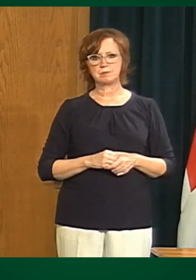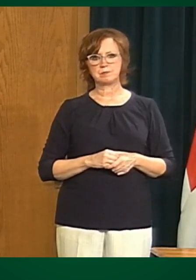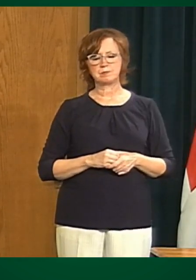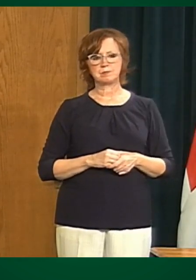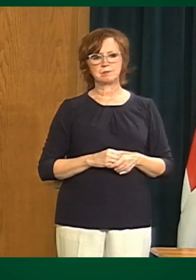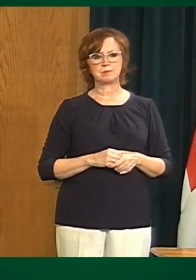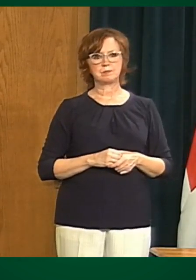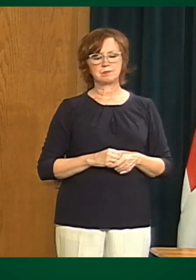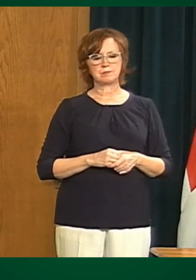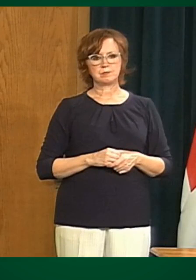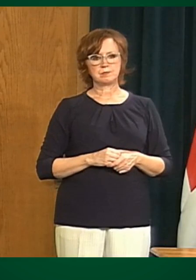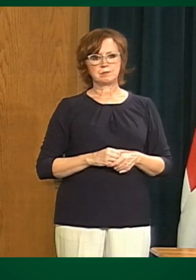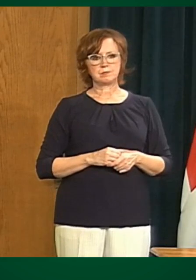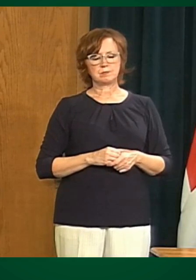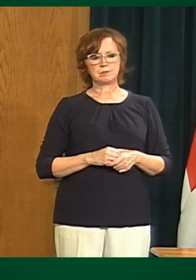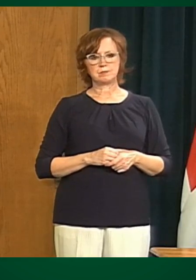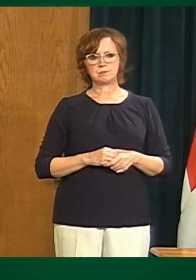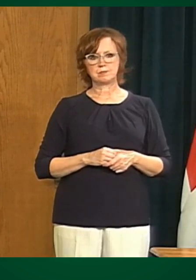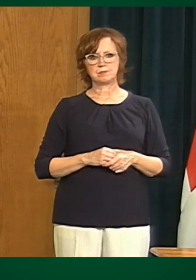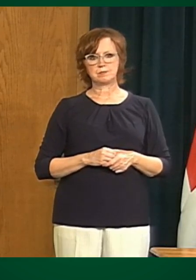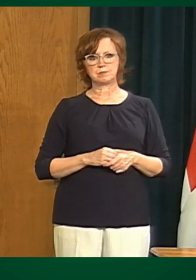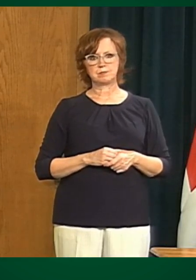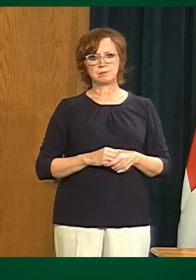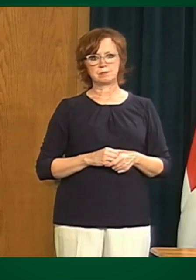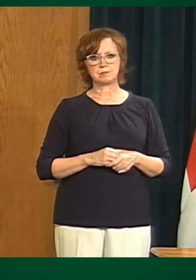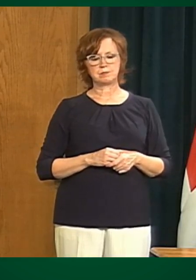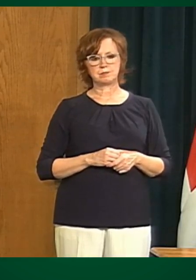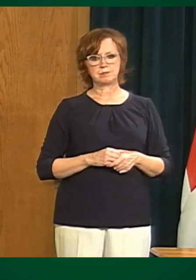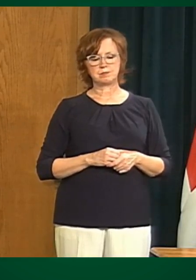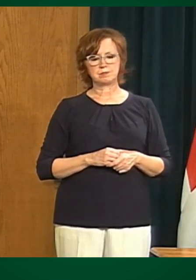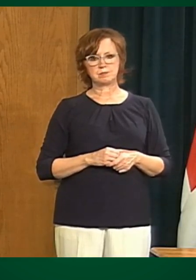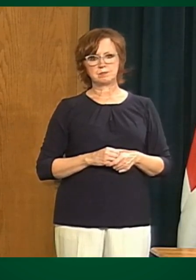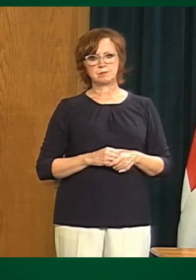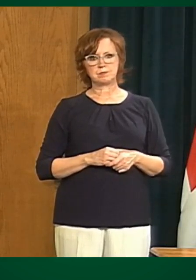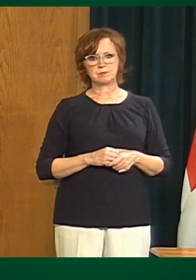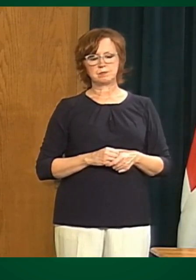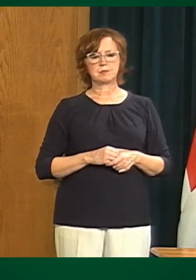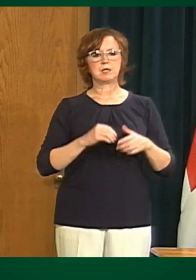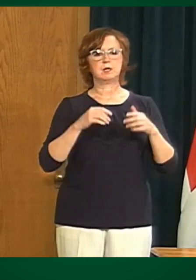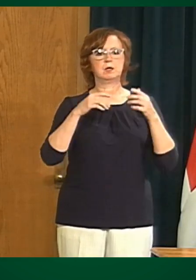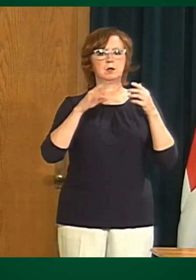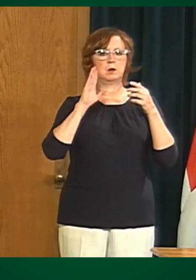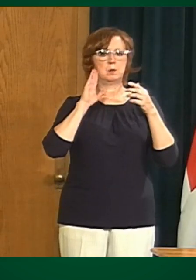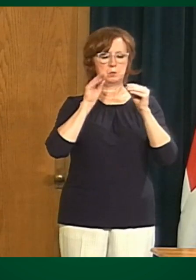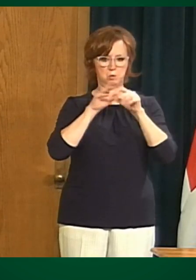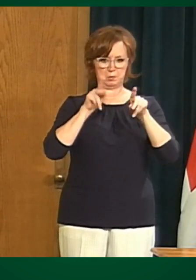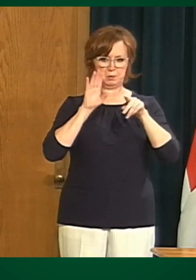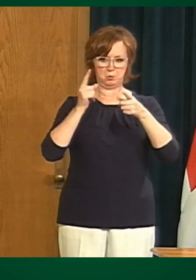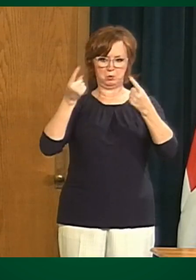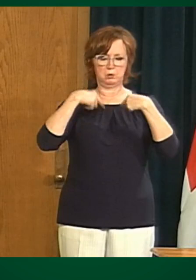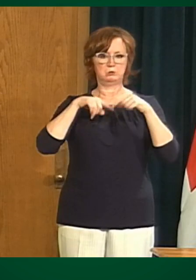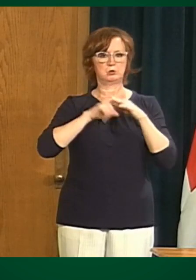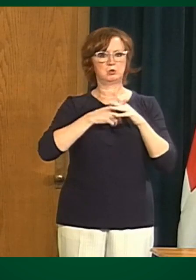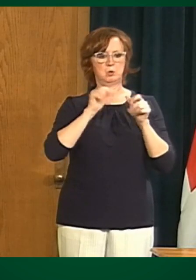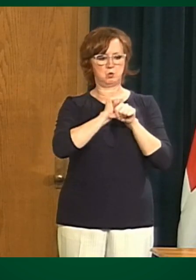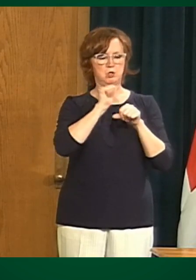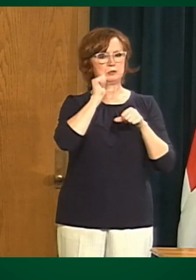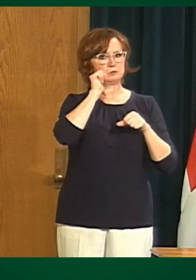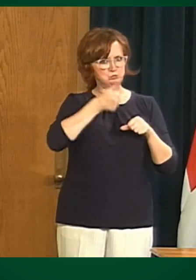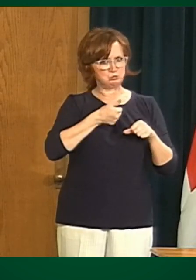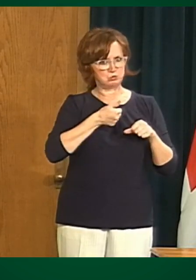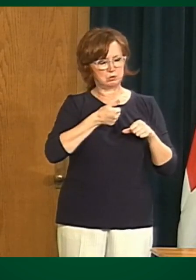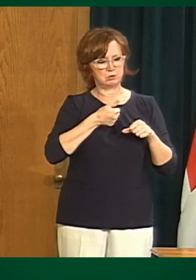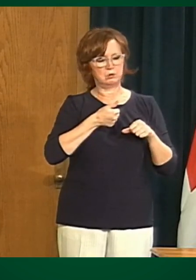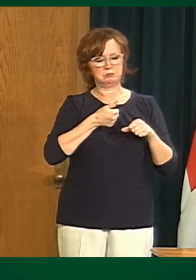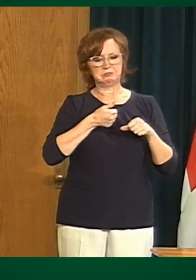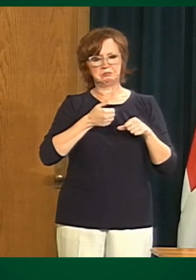an urgency to start from tomorrow. And I think by the weekend we will have like